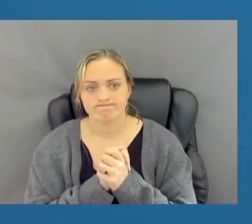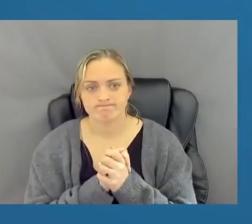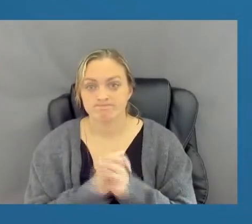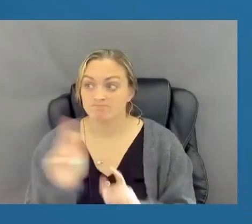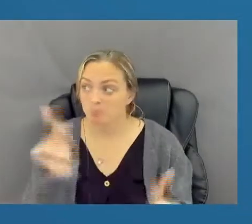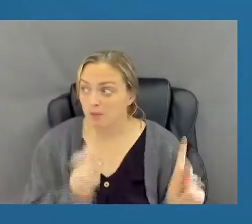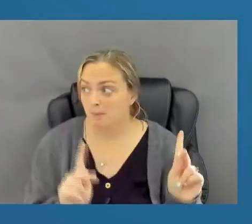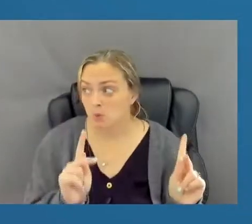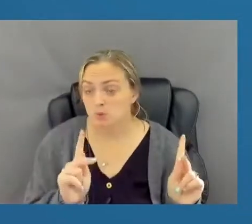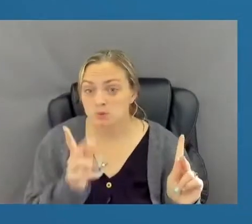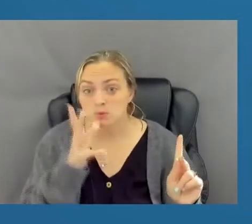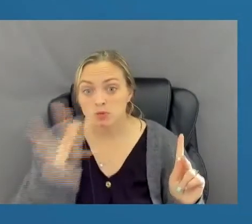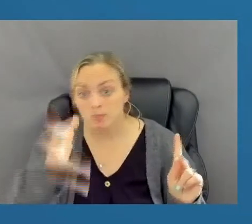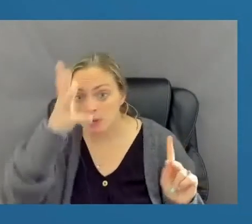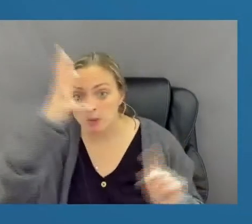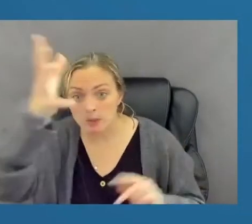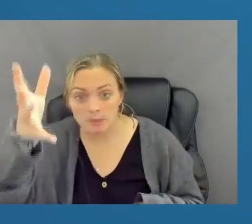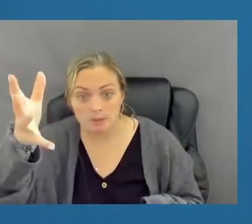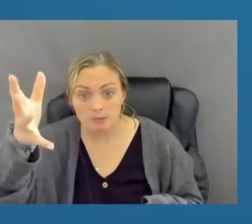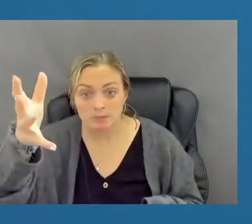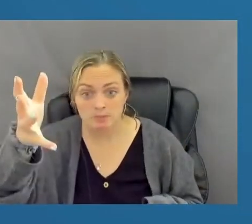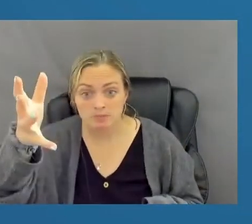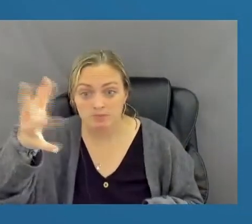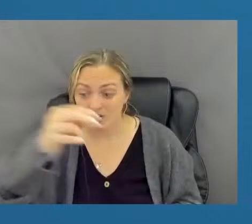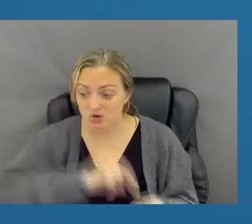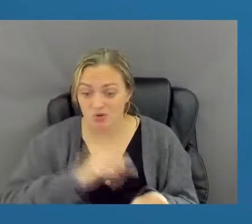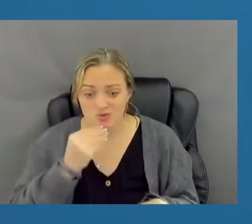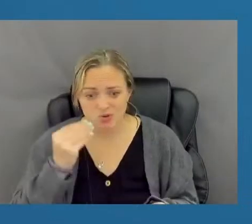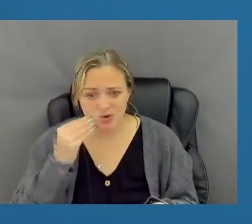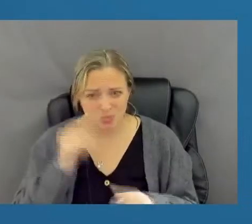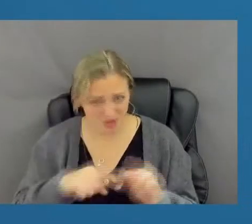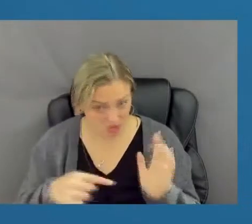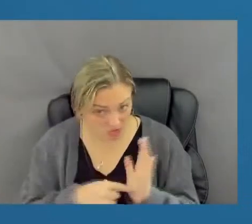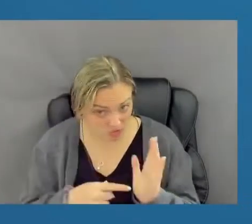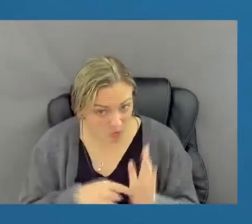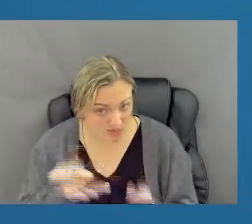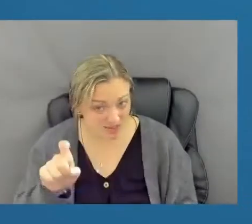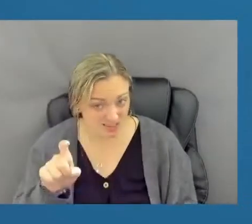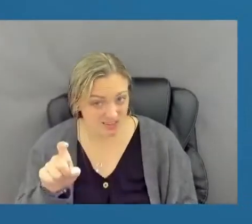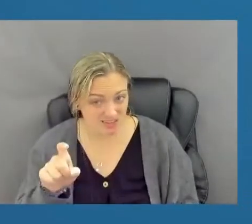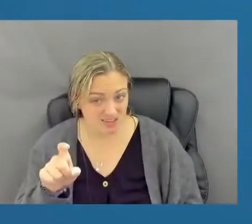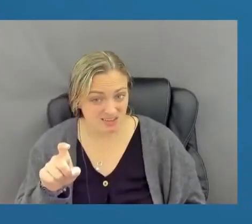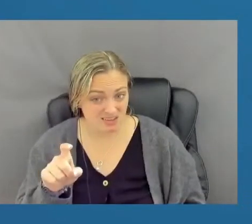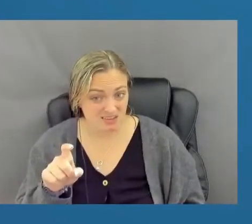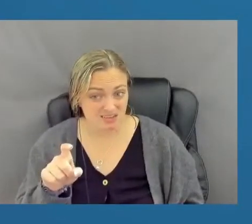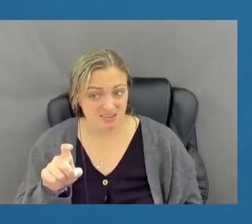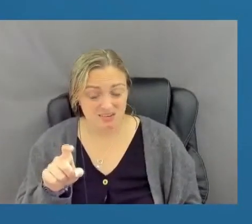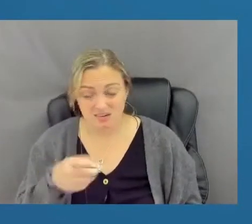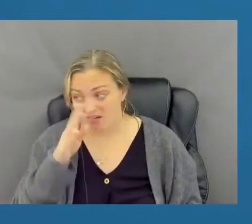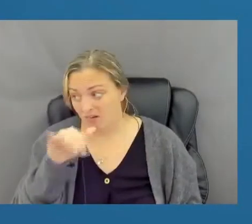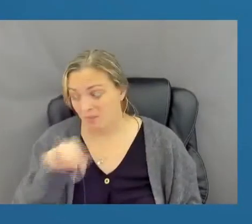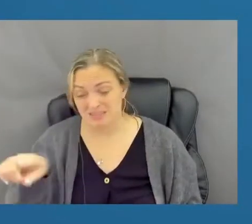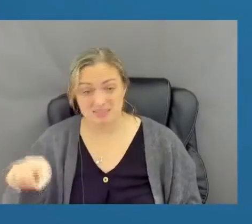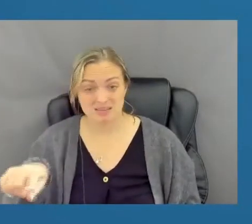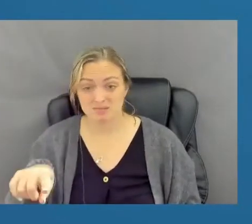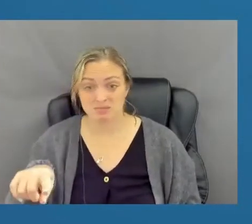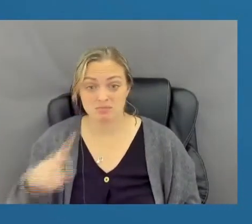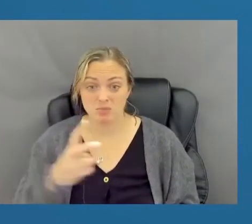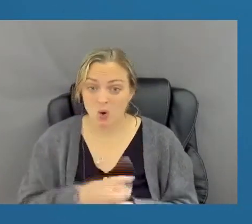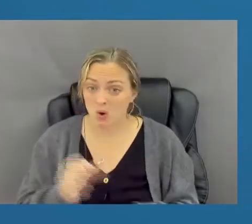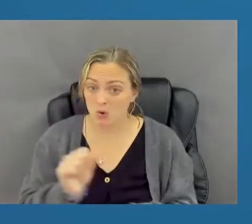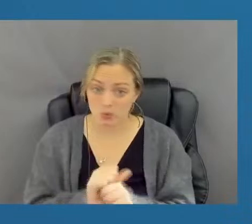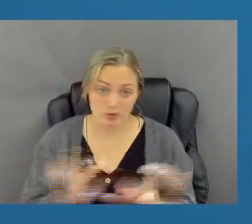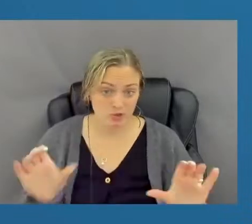in the nursing homes. I mean, who can afford the nursing home care? And God bless them as well. Hard work they're doing.